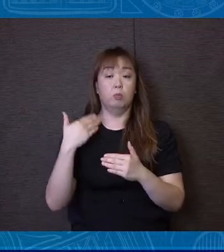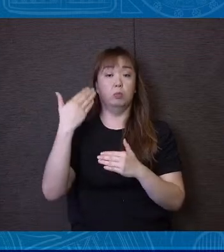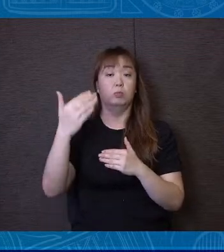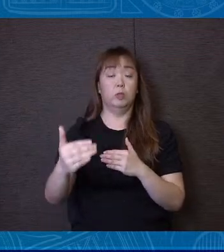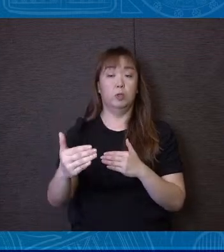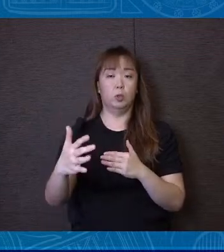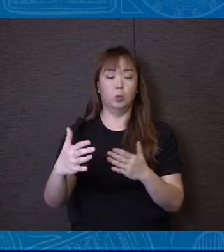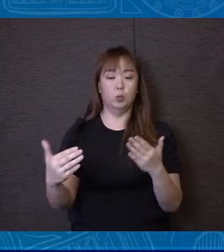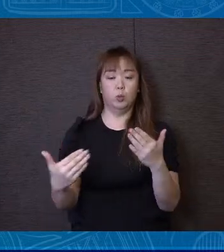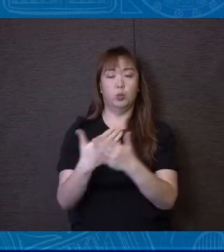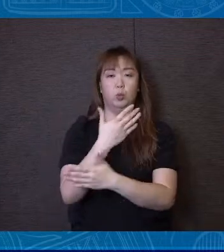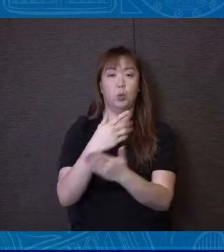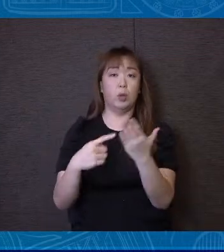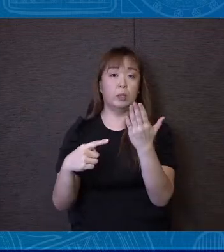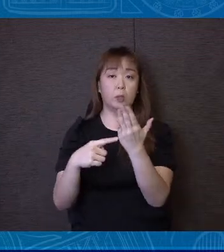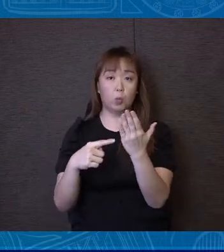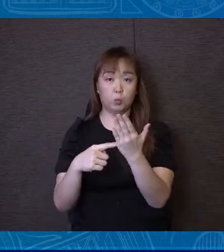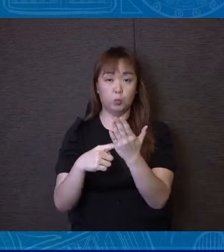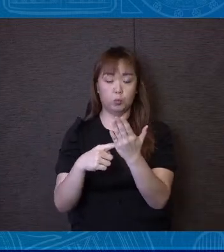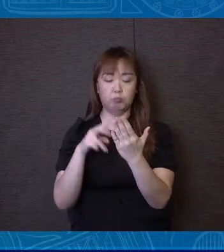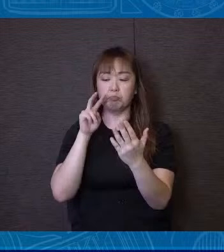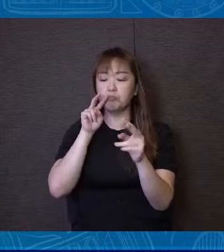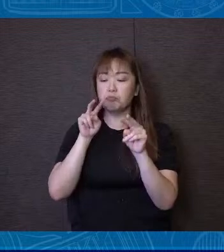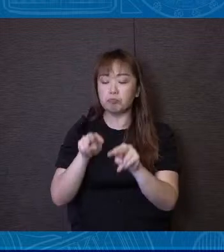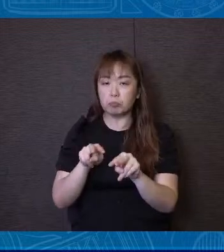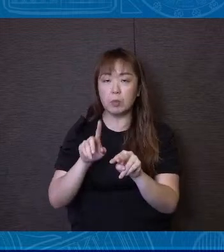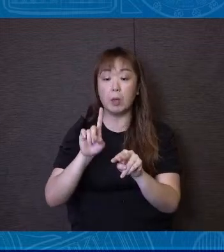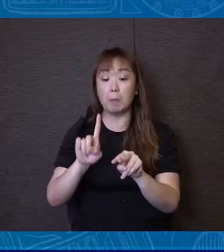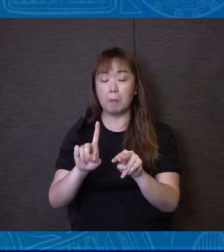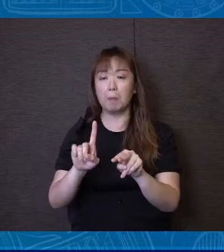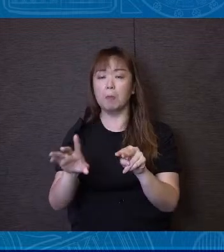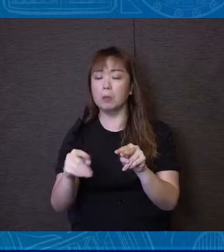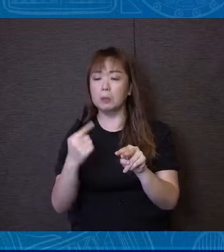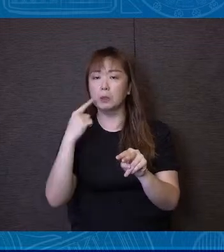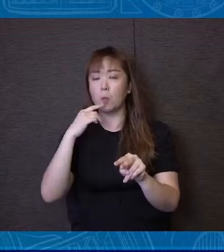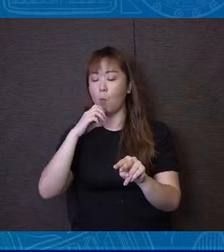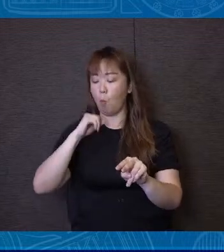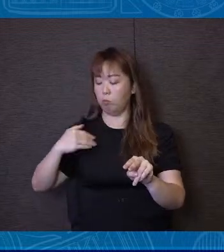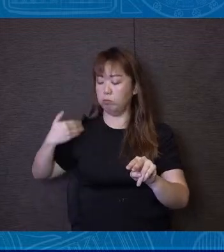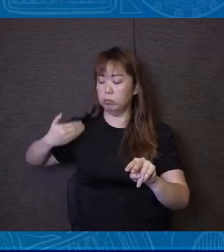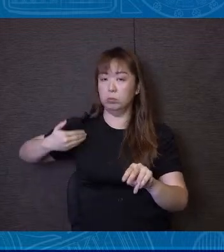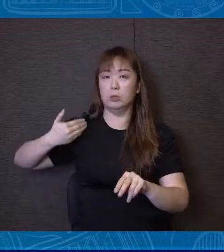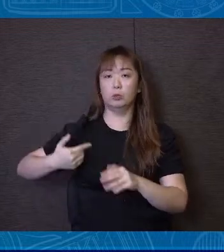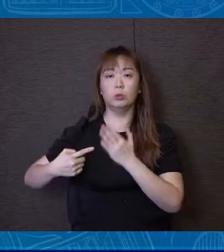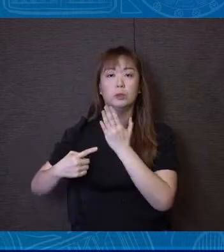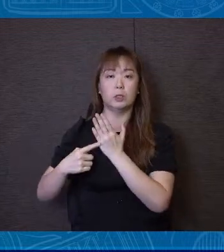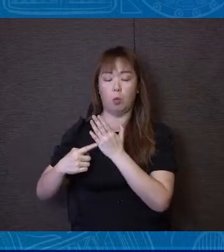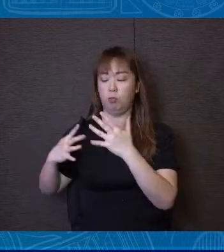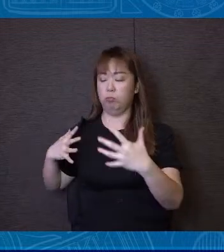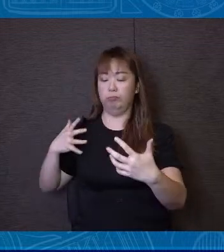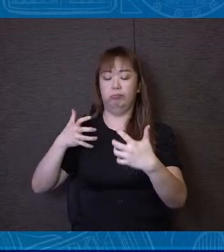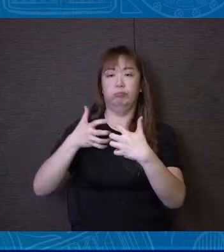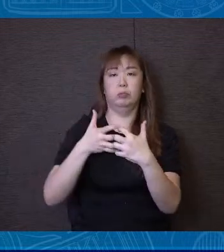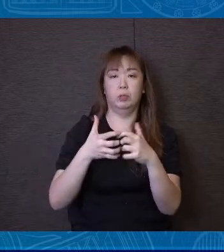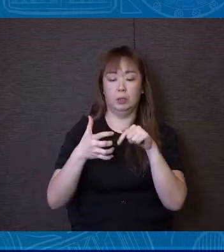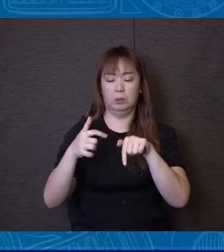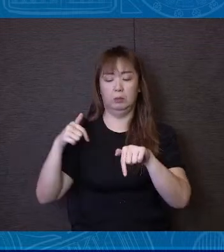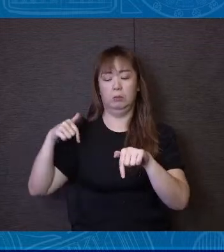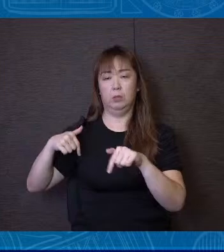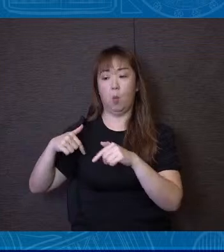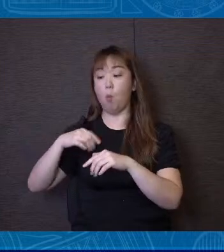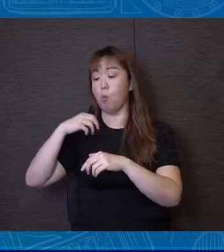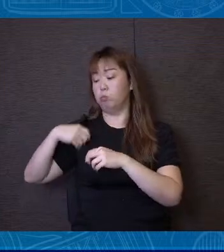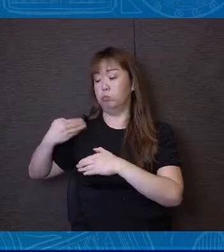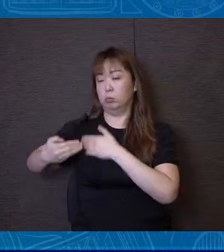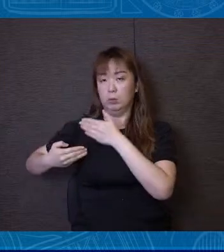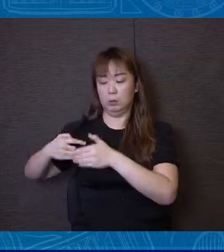fancy technologies, and we'll see some of those, but also of more traditional technologies, because we believe that even there's still more things